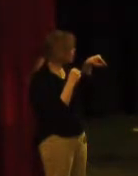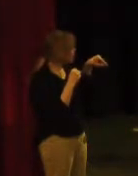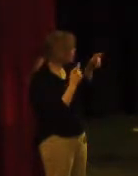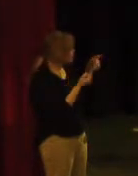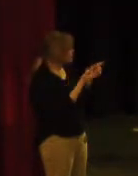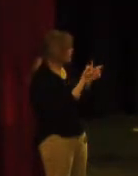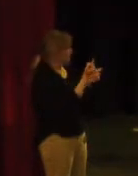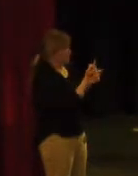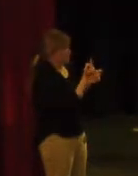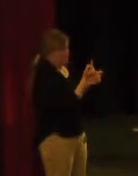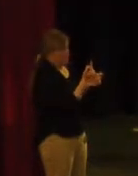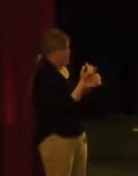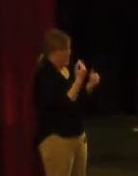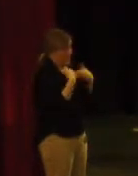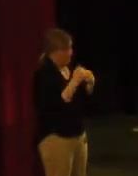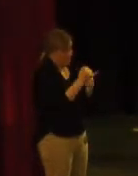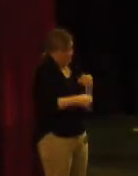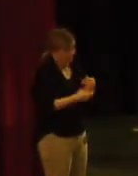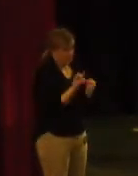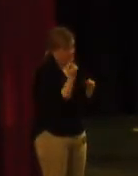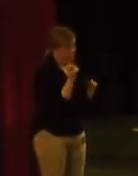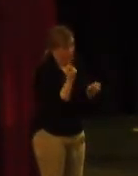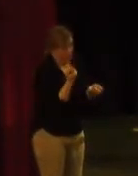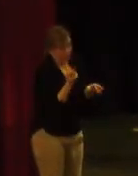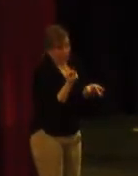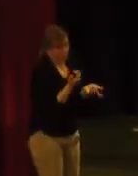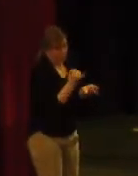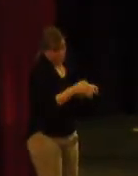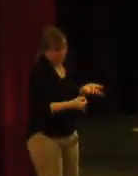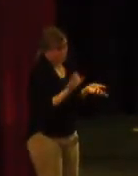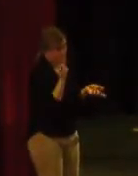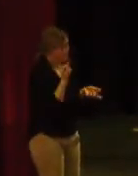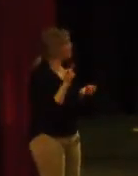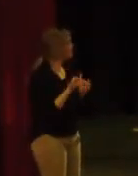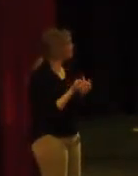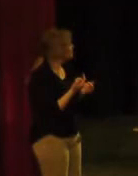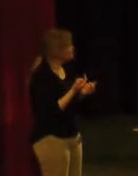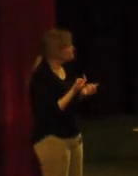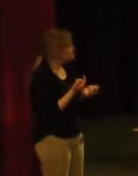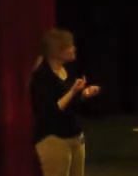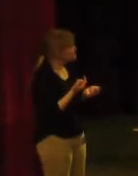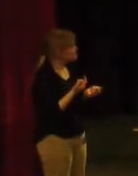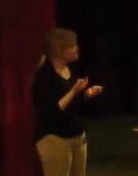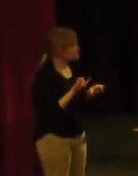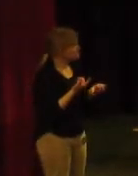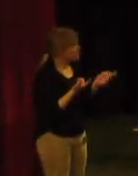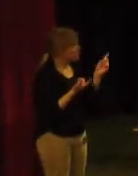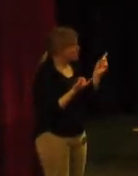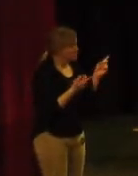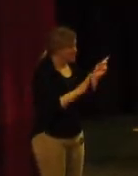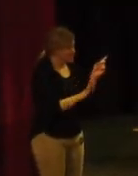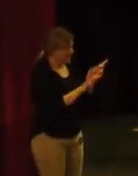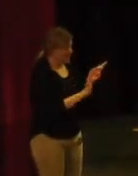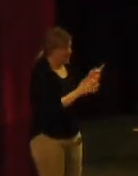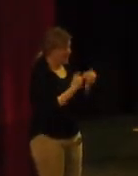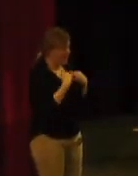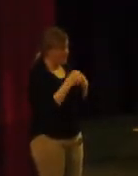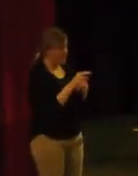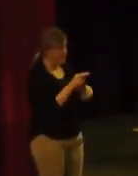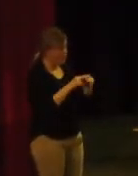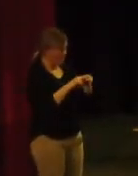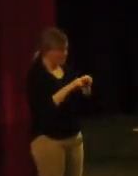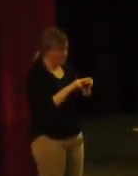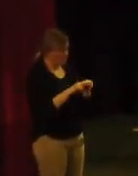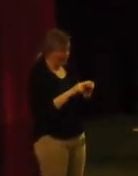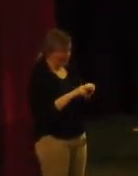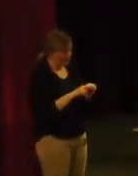over here is the border. Another thing runs along the border for a fairly fair part of it, at least in this neck of the woods, is the railroad tracks. So